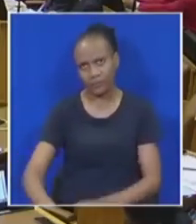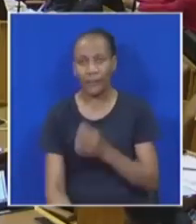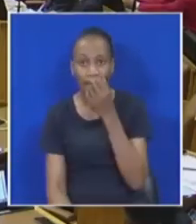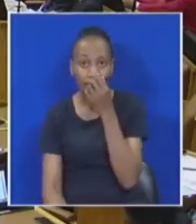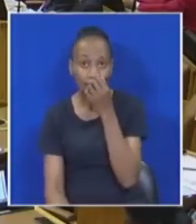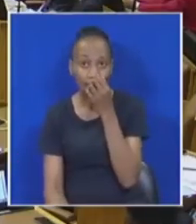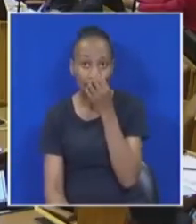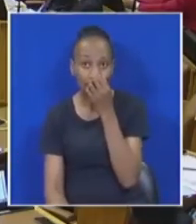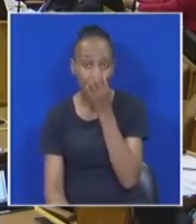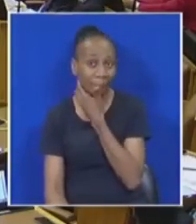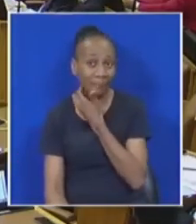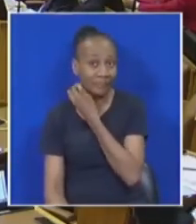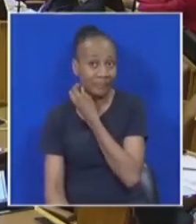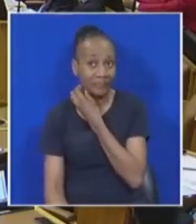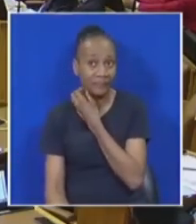seat, honorable member.